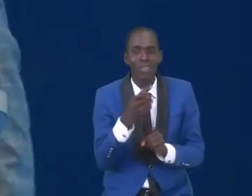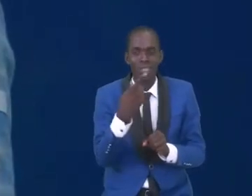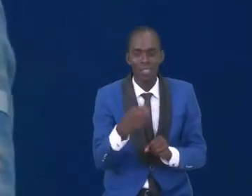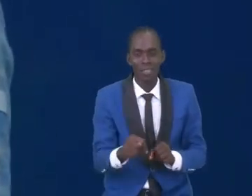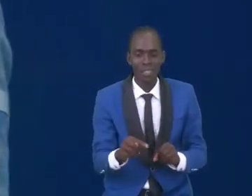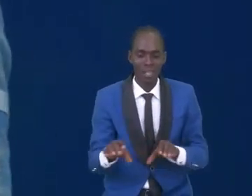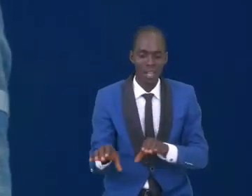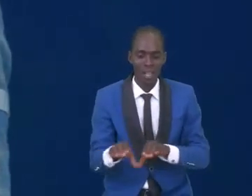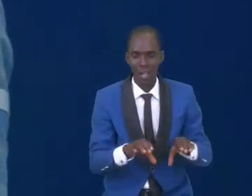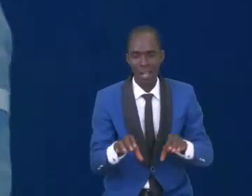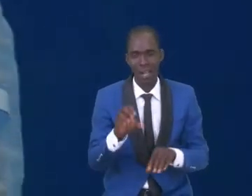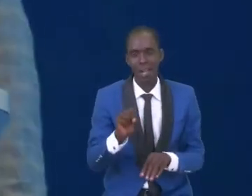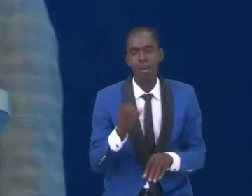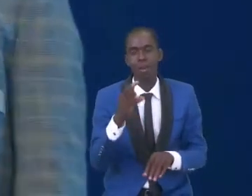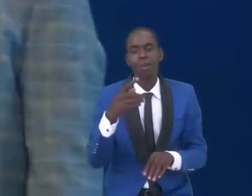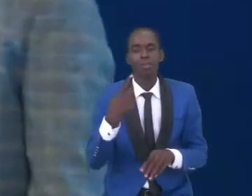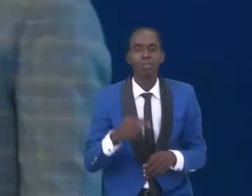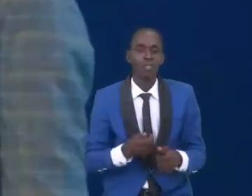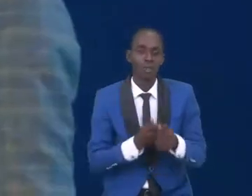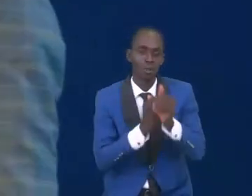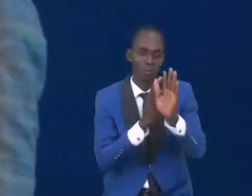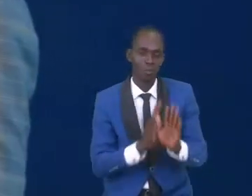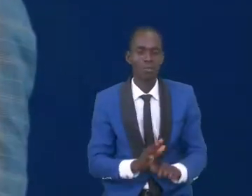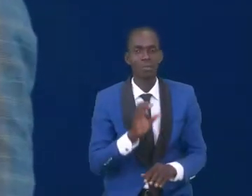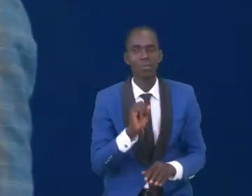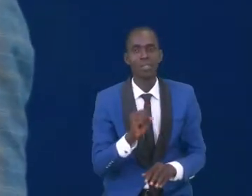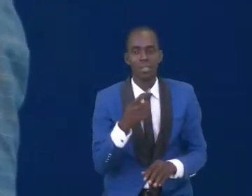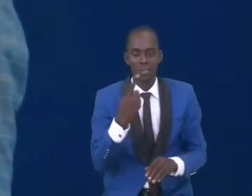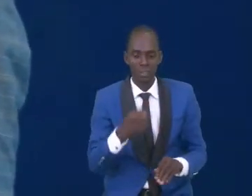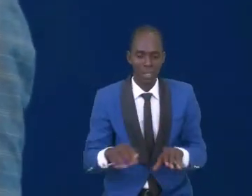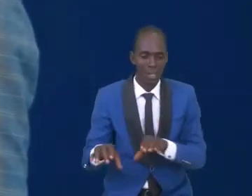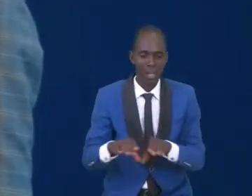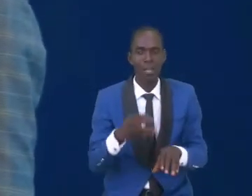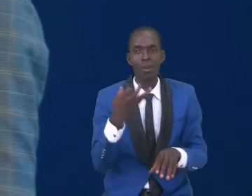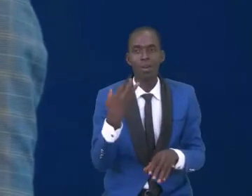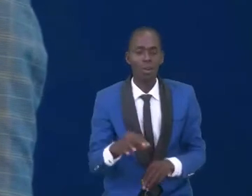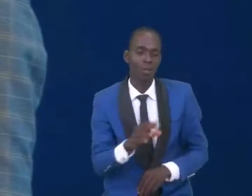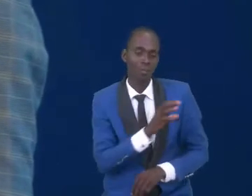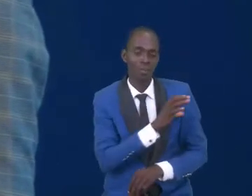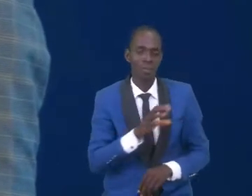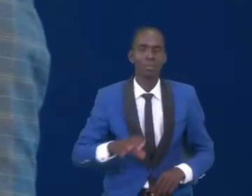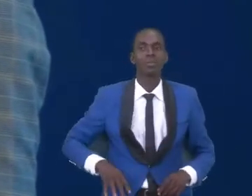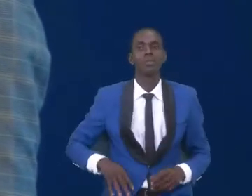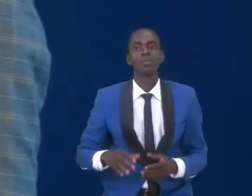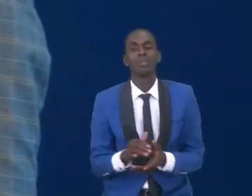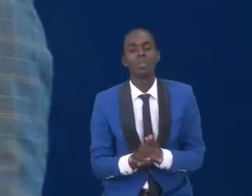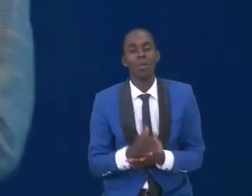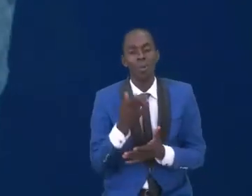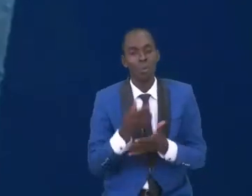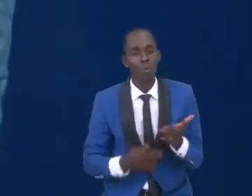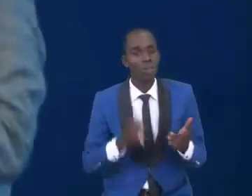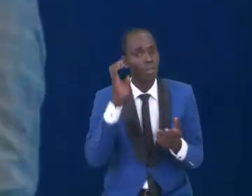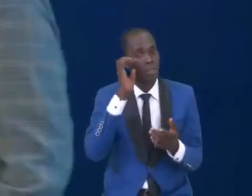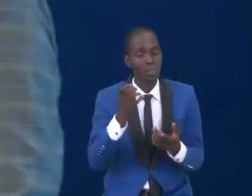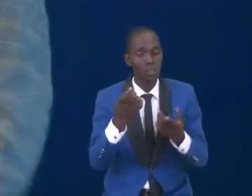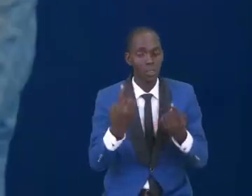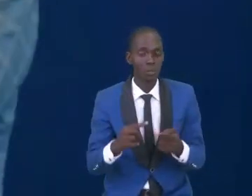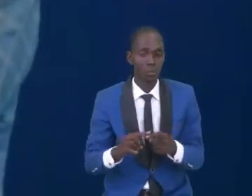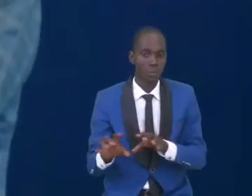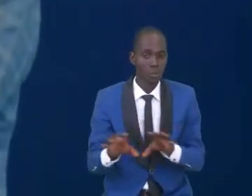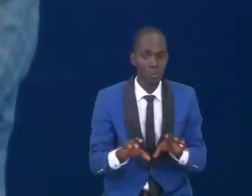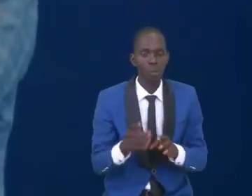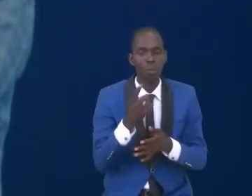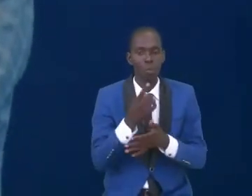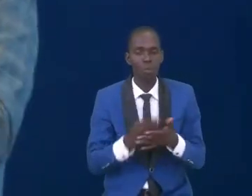of the Apostles, the Acts of Christ. What he began to do, what he continued to